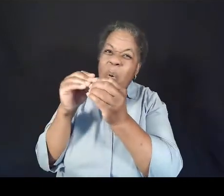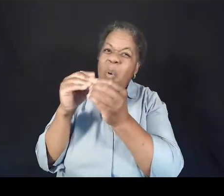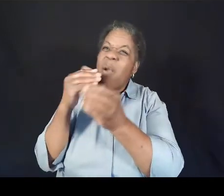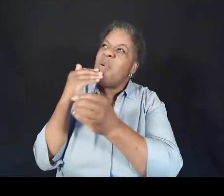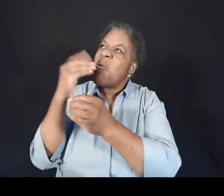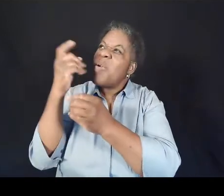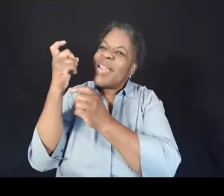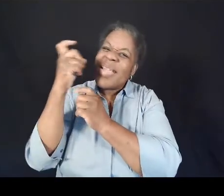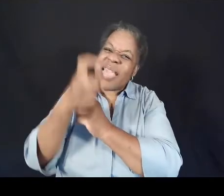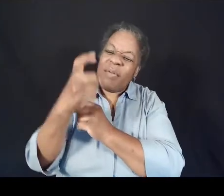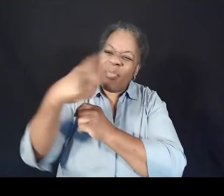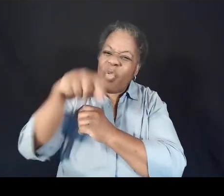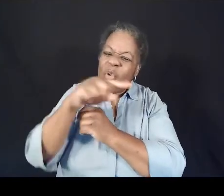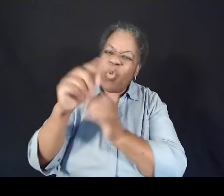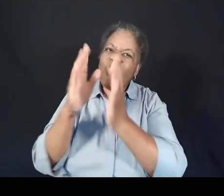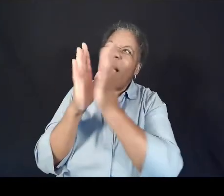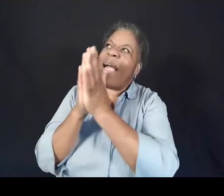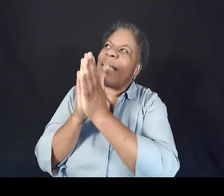him?